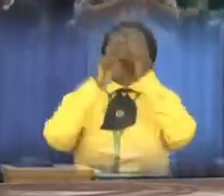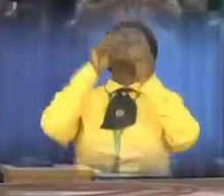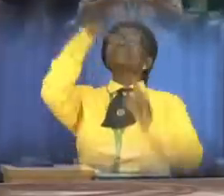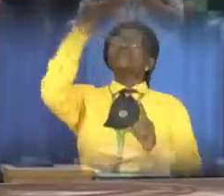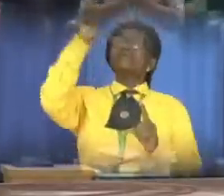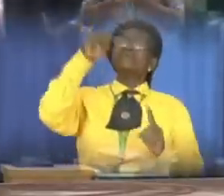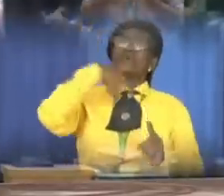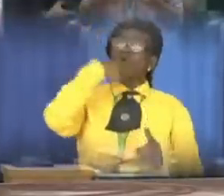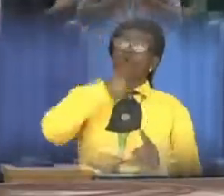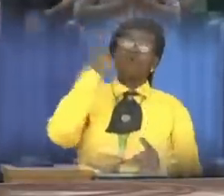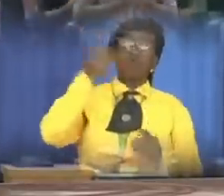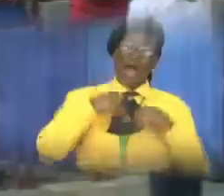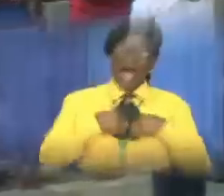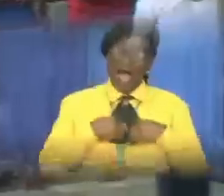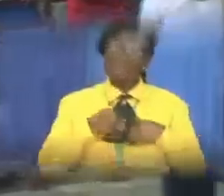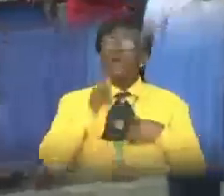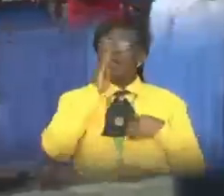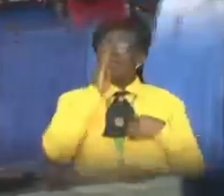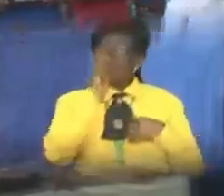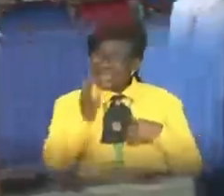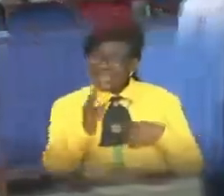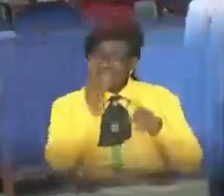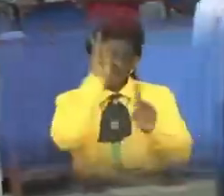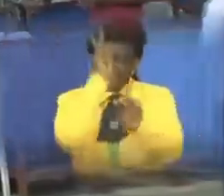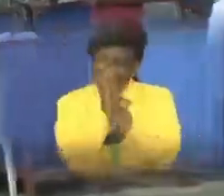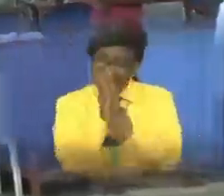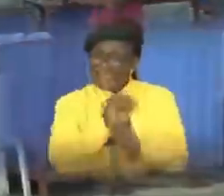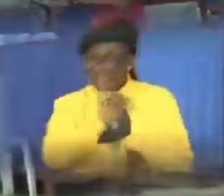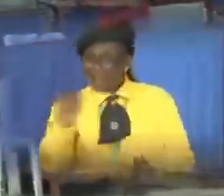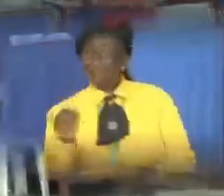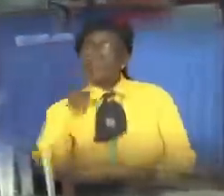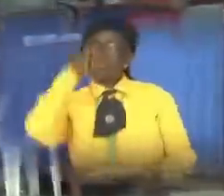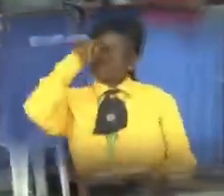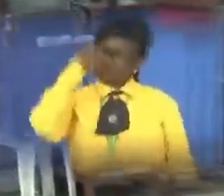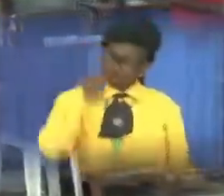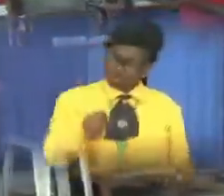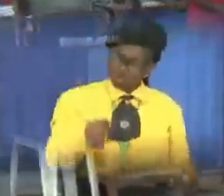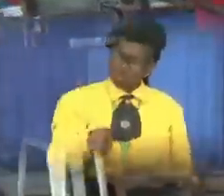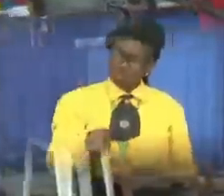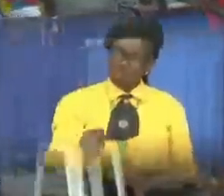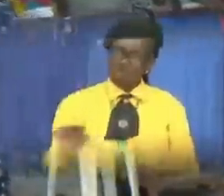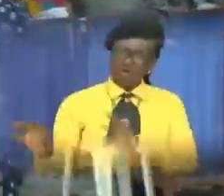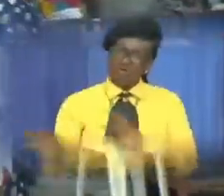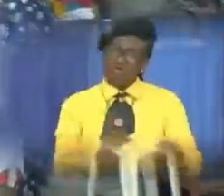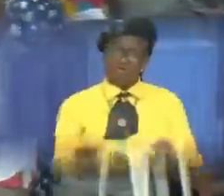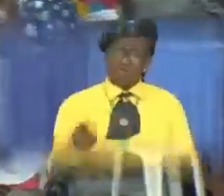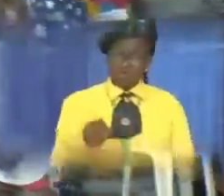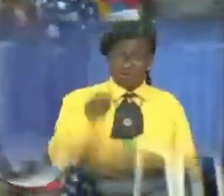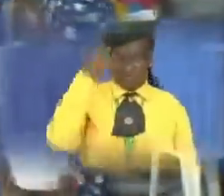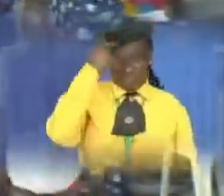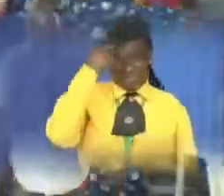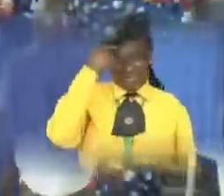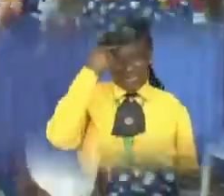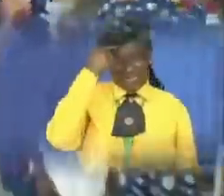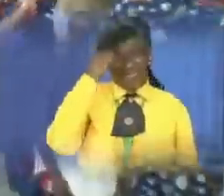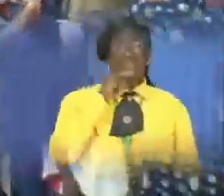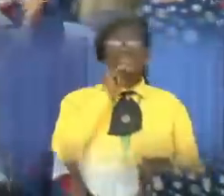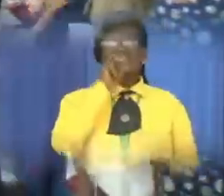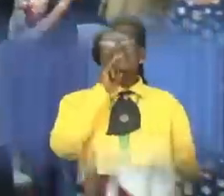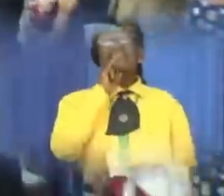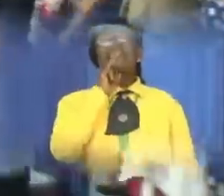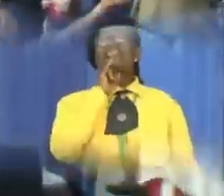is your cleverness that you are still alive? Do you think it is because you know how to pray? Do you think it is